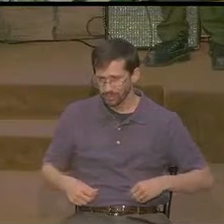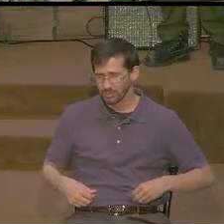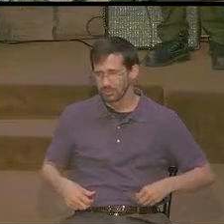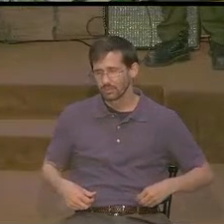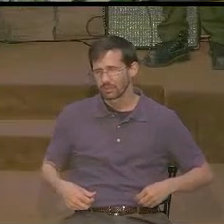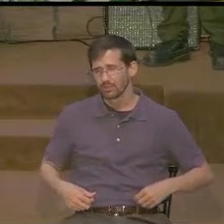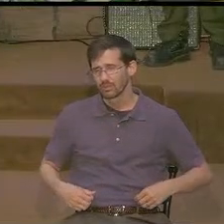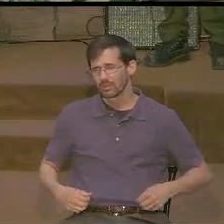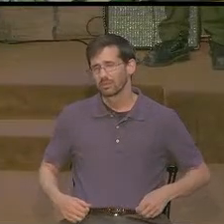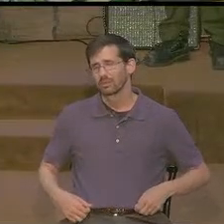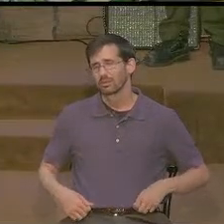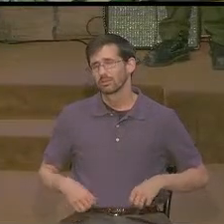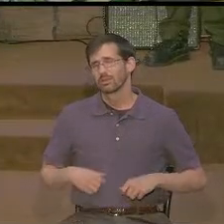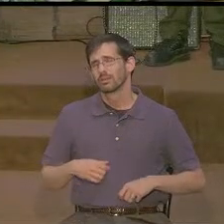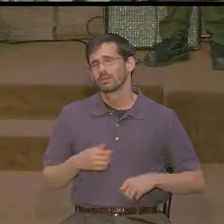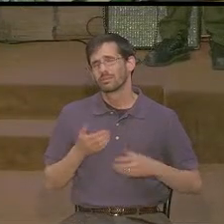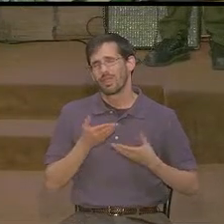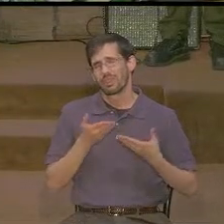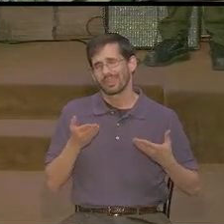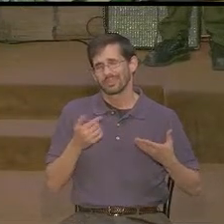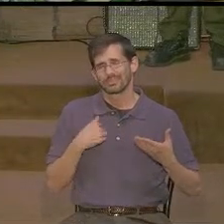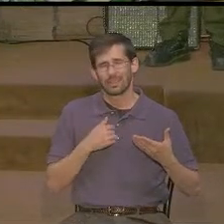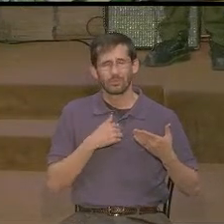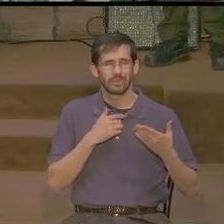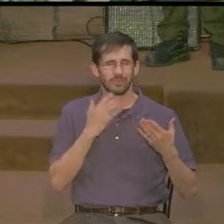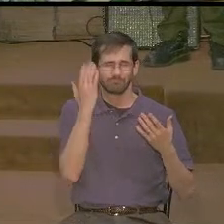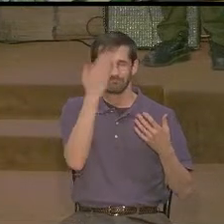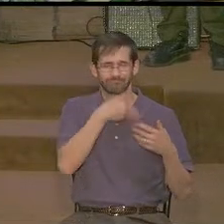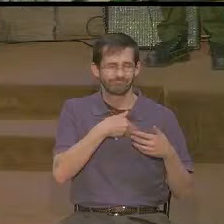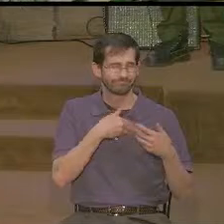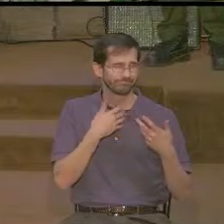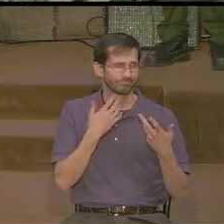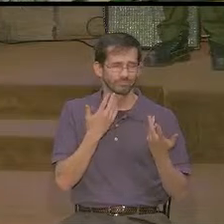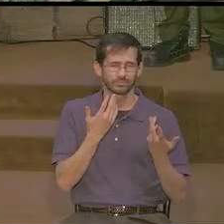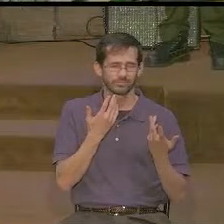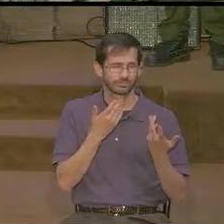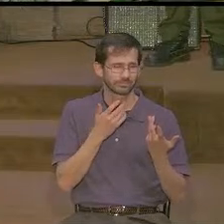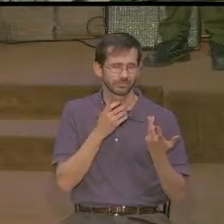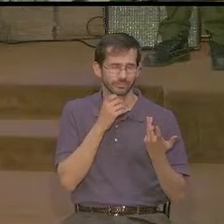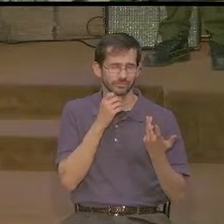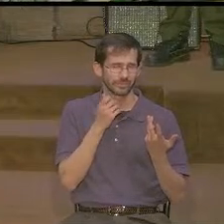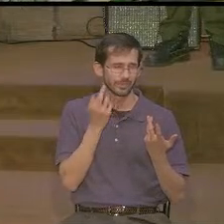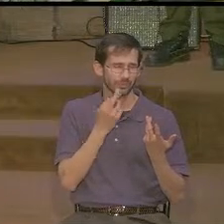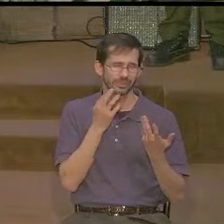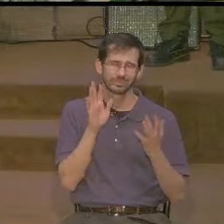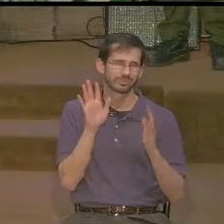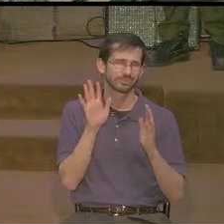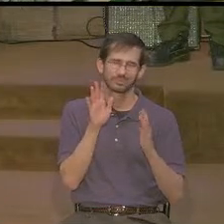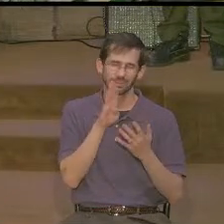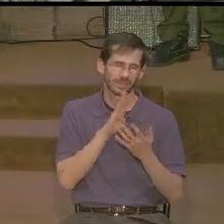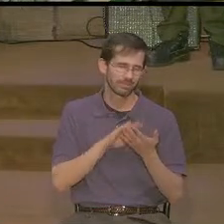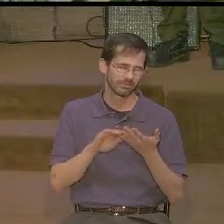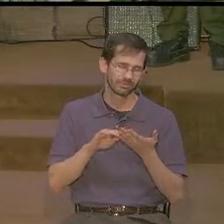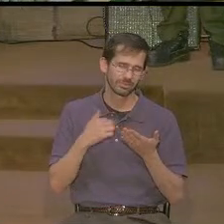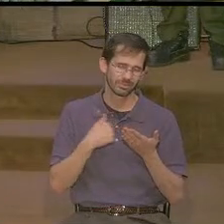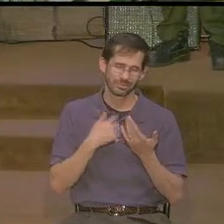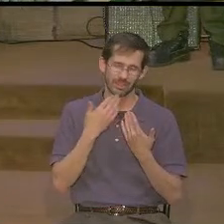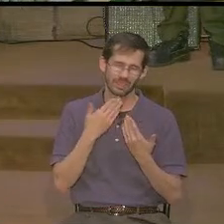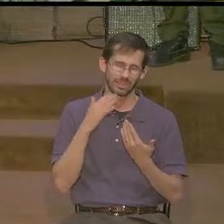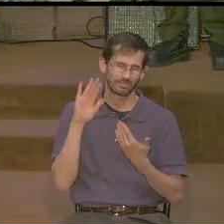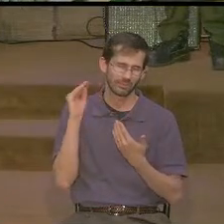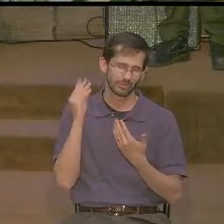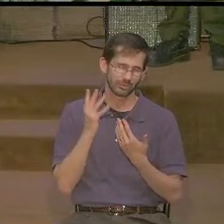just even things that are unknown to us, God. Lord, just forgive us, God. Thank you for your